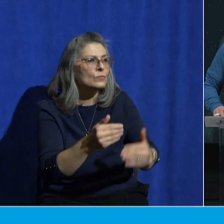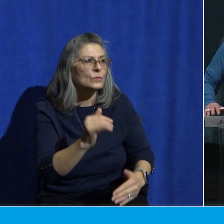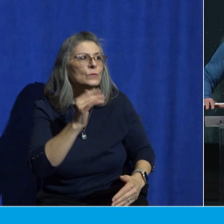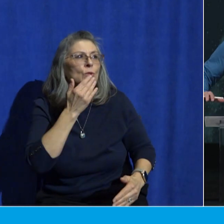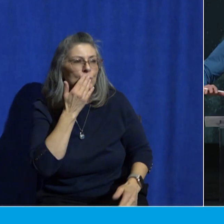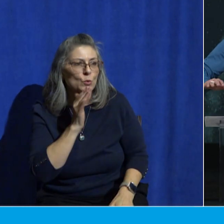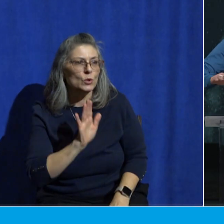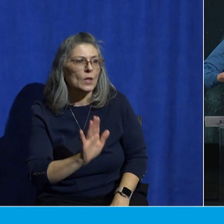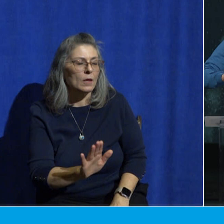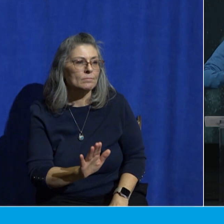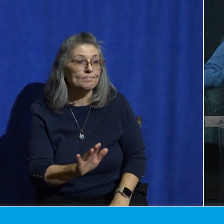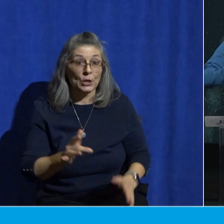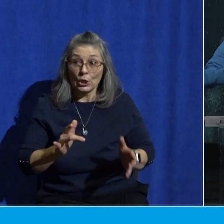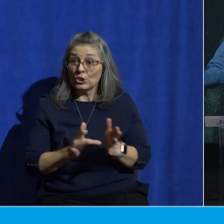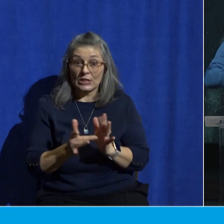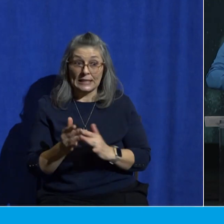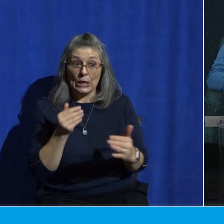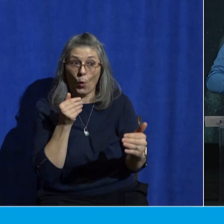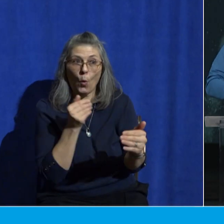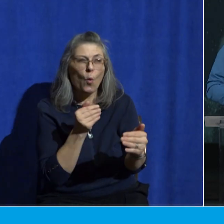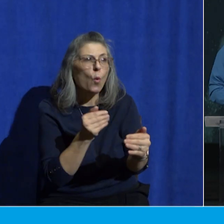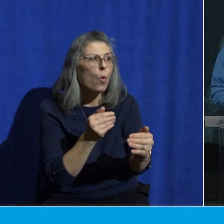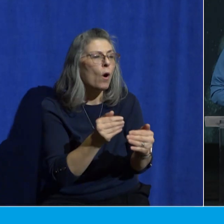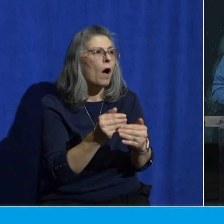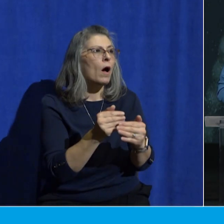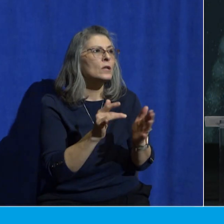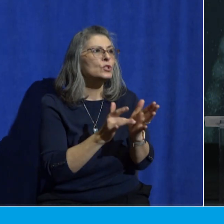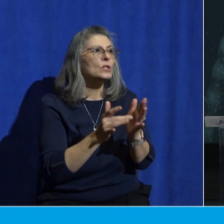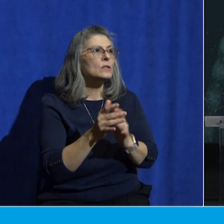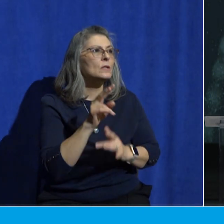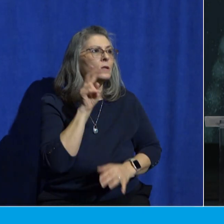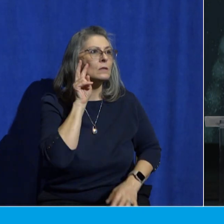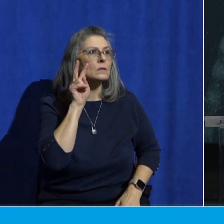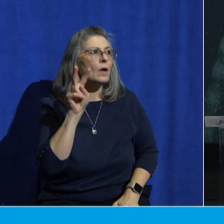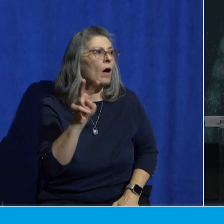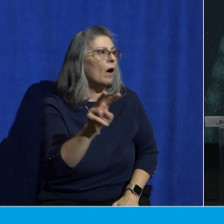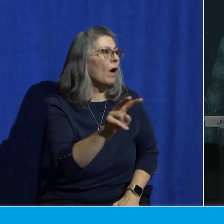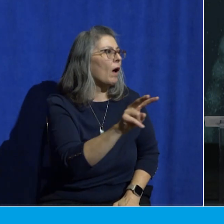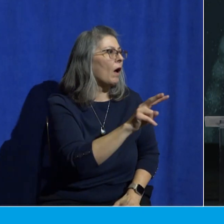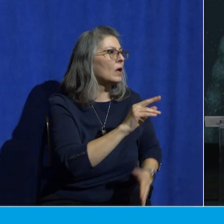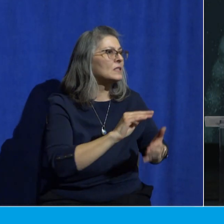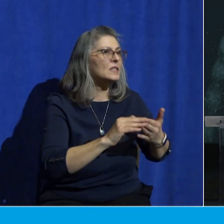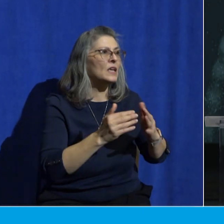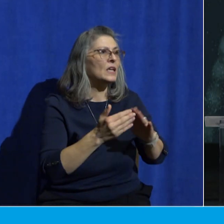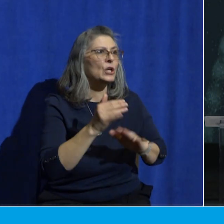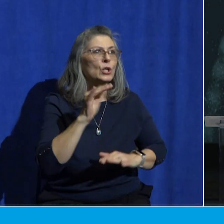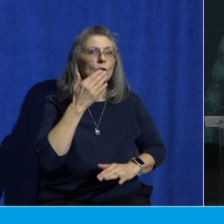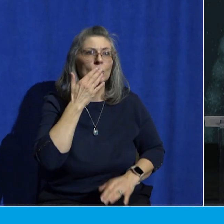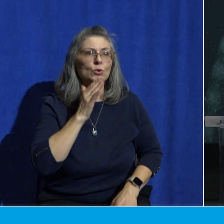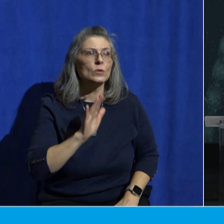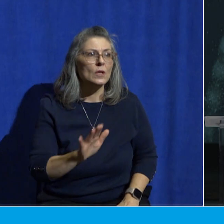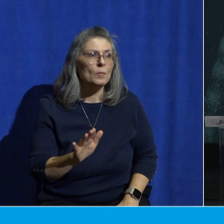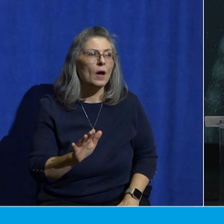When Jesus drew near and saw the city, he wept over it,